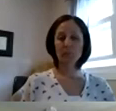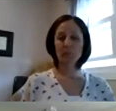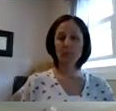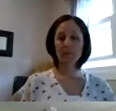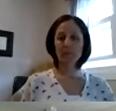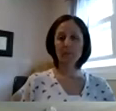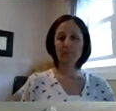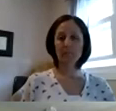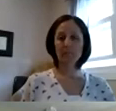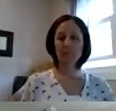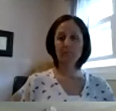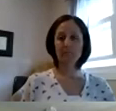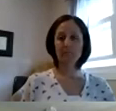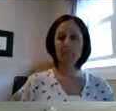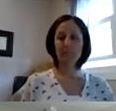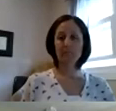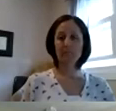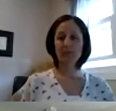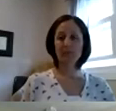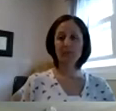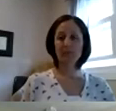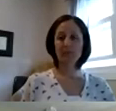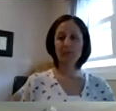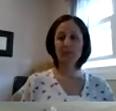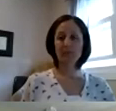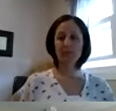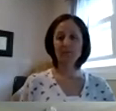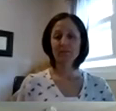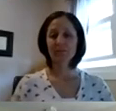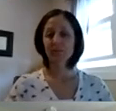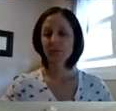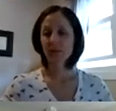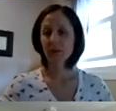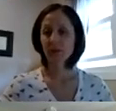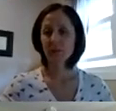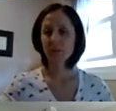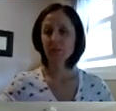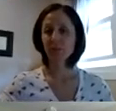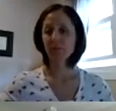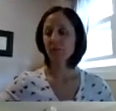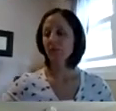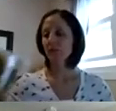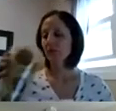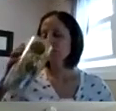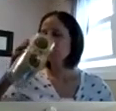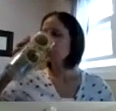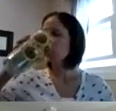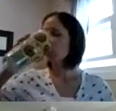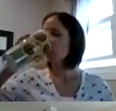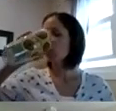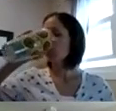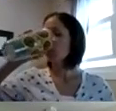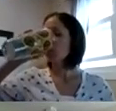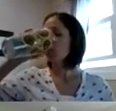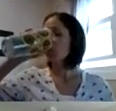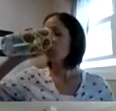$7,225. We've just set up kind of a framework for what the expectation would be, which we're going to say